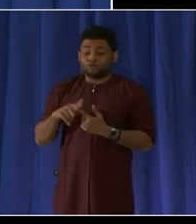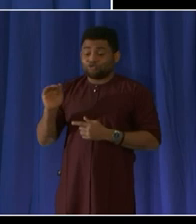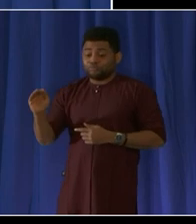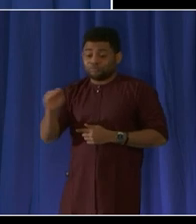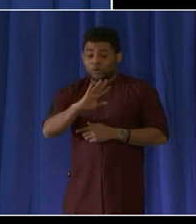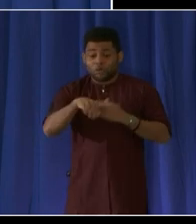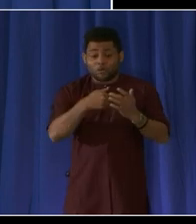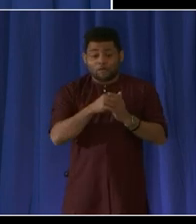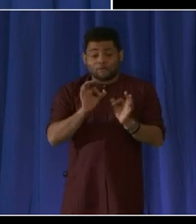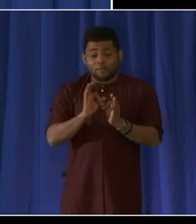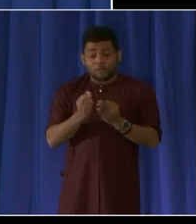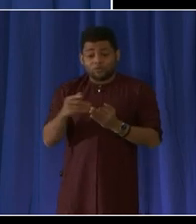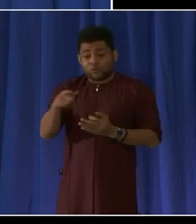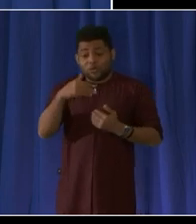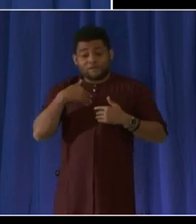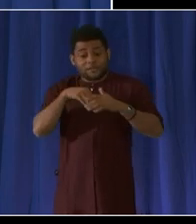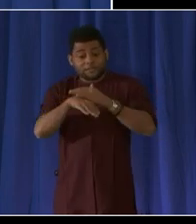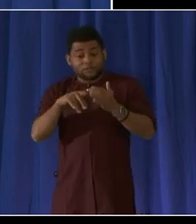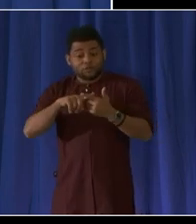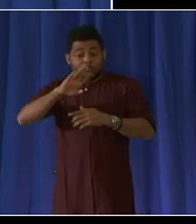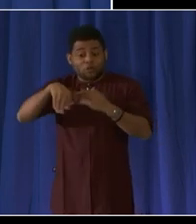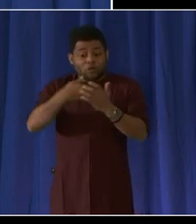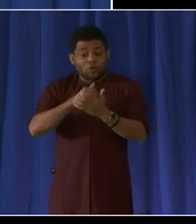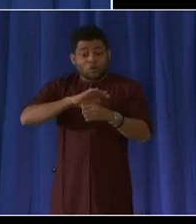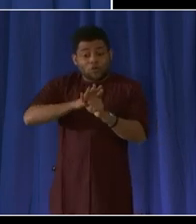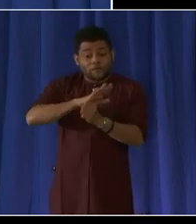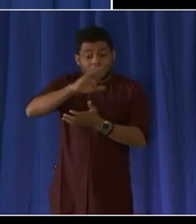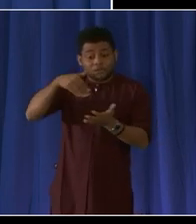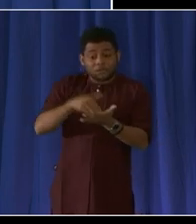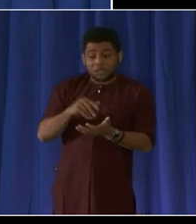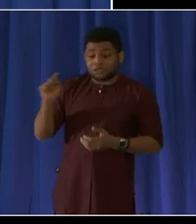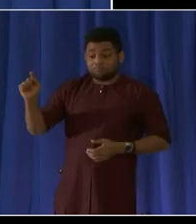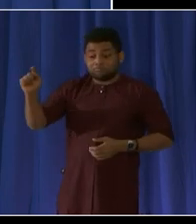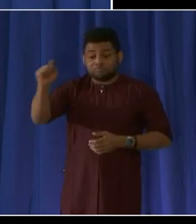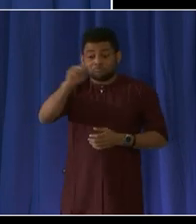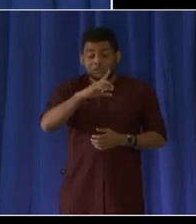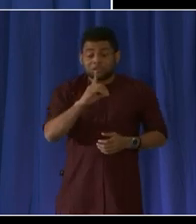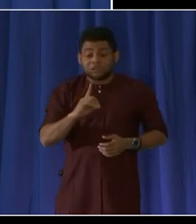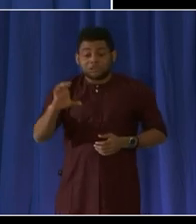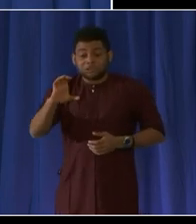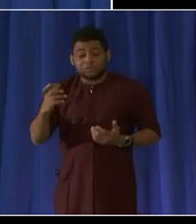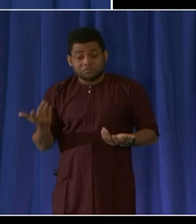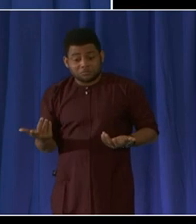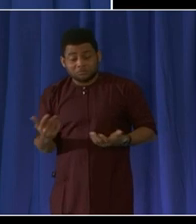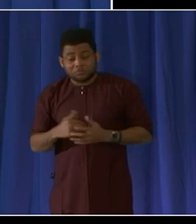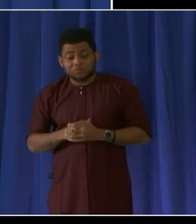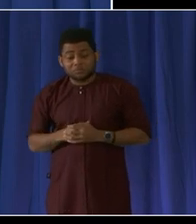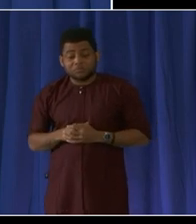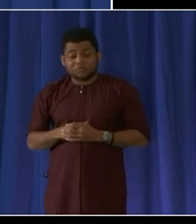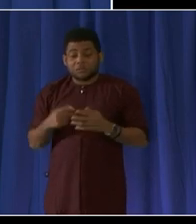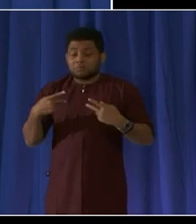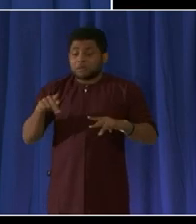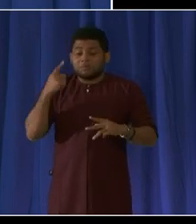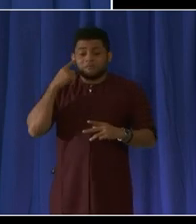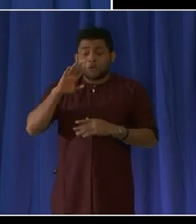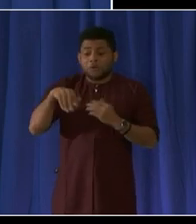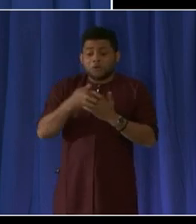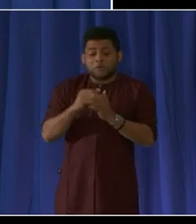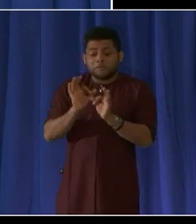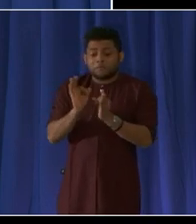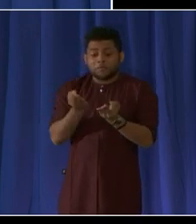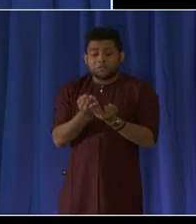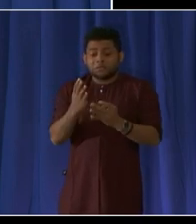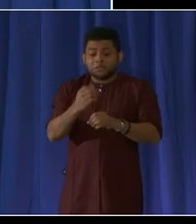have access to our COVID centers. We have COVID centers all across all 8 wards. This is an opportunity for